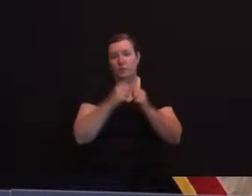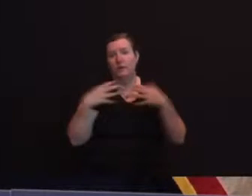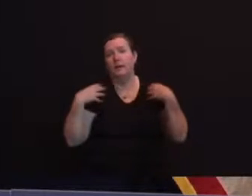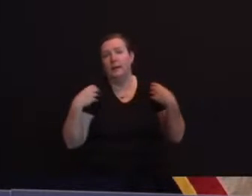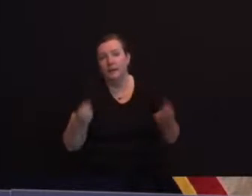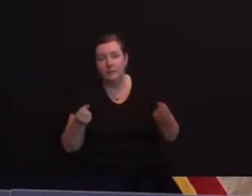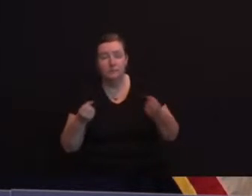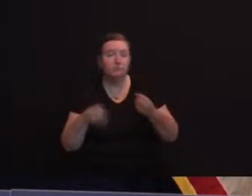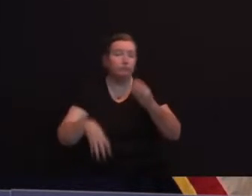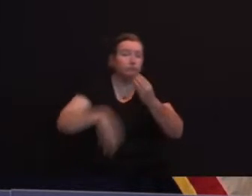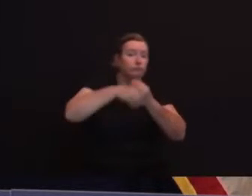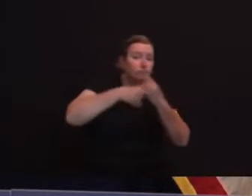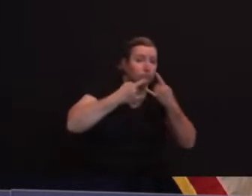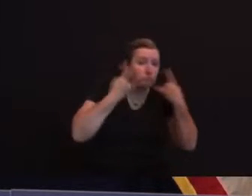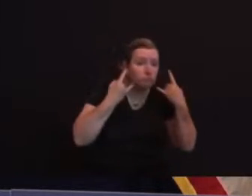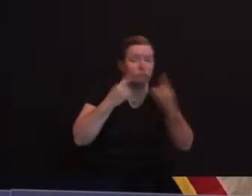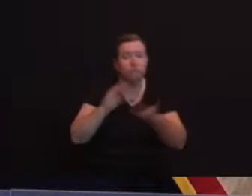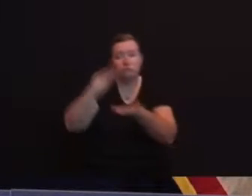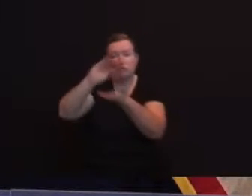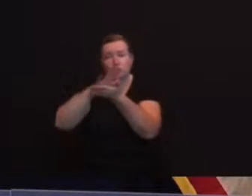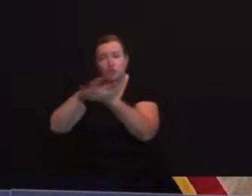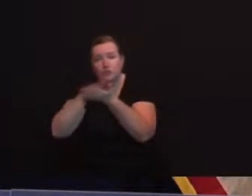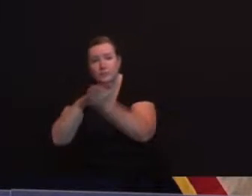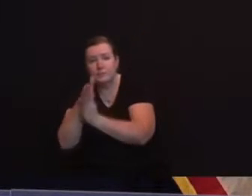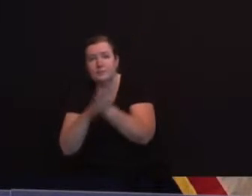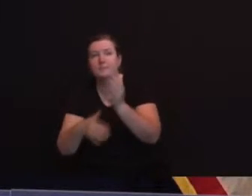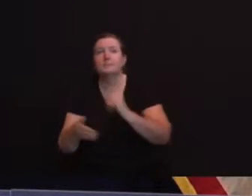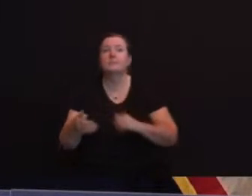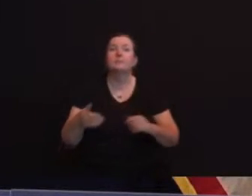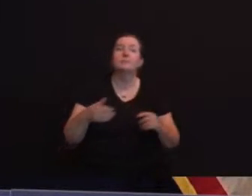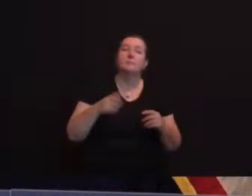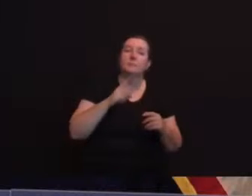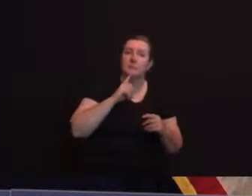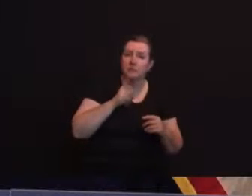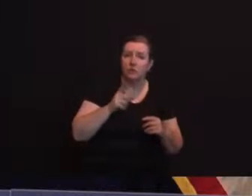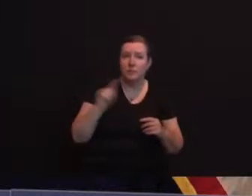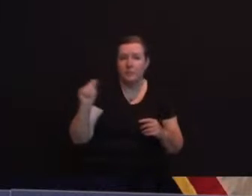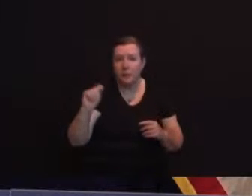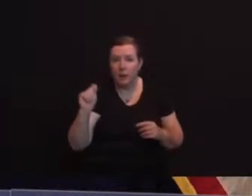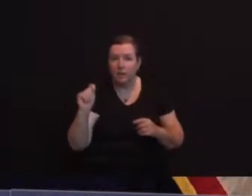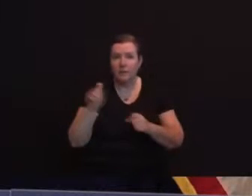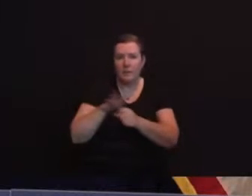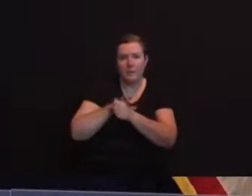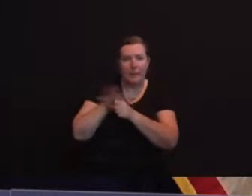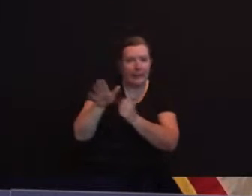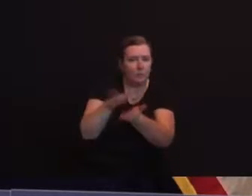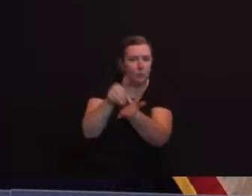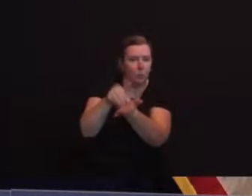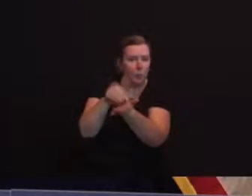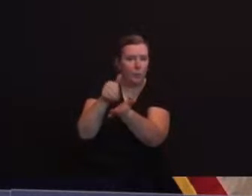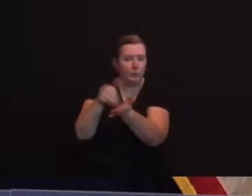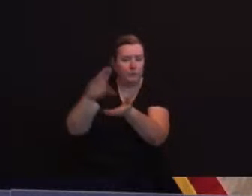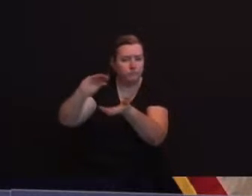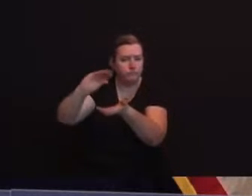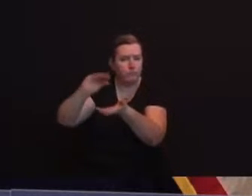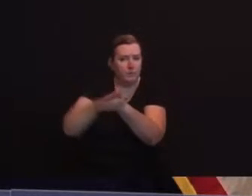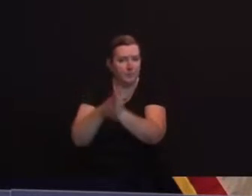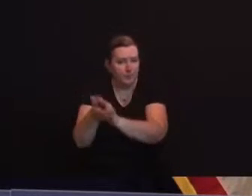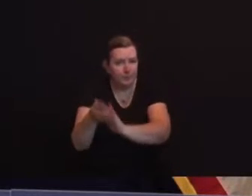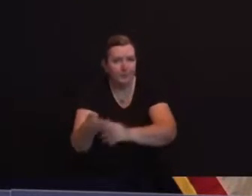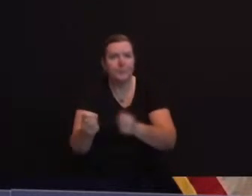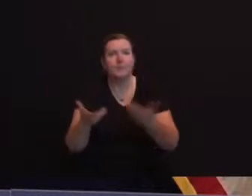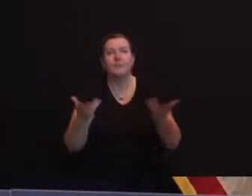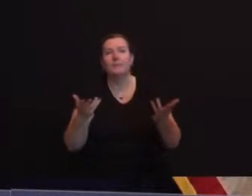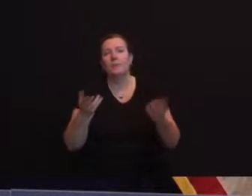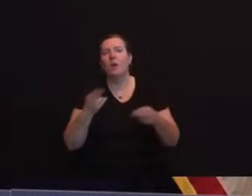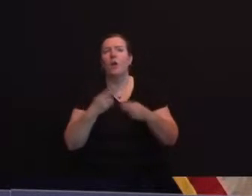sanitizer, tissues, stock bathrooms with enough hand soap, and single-use towels. Remind attendees to